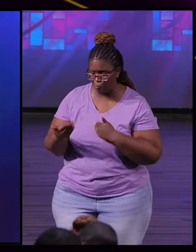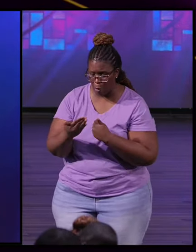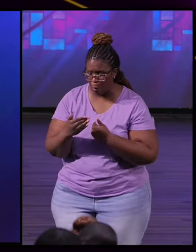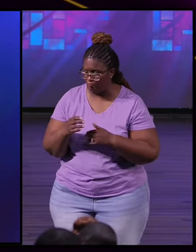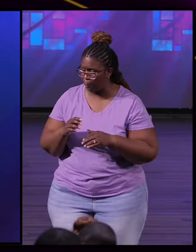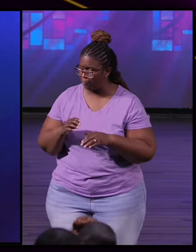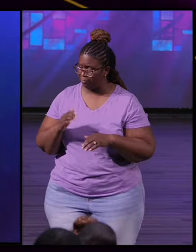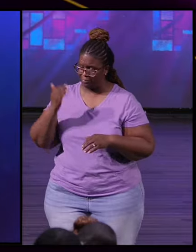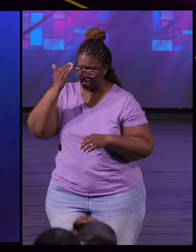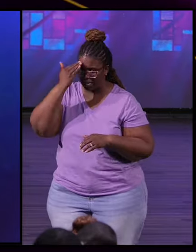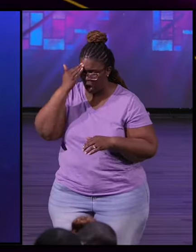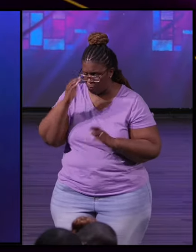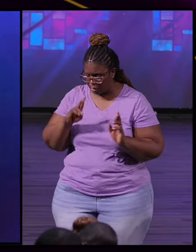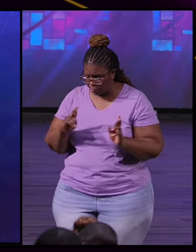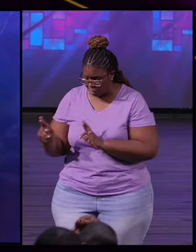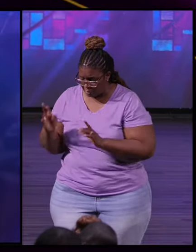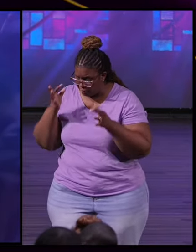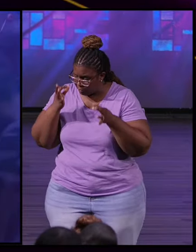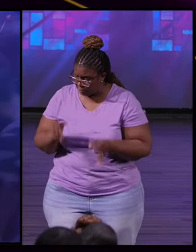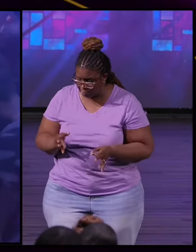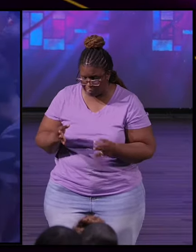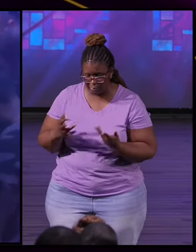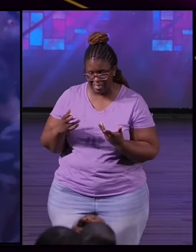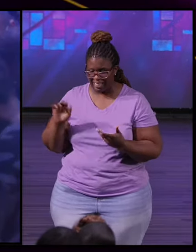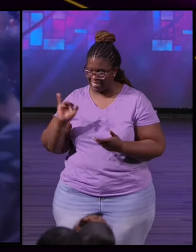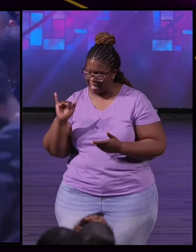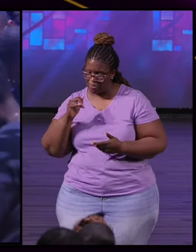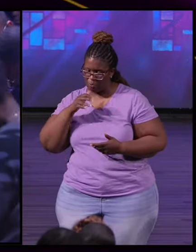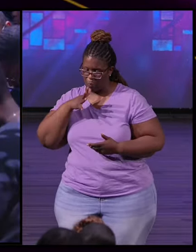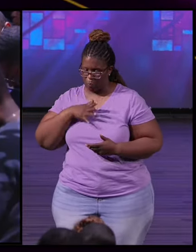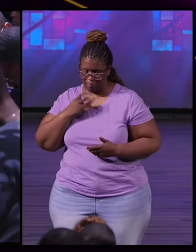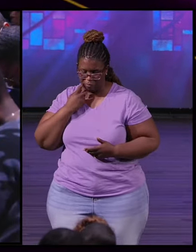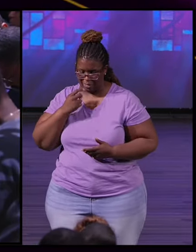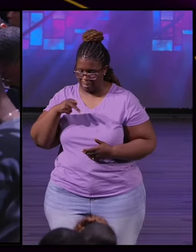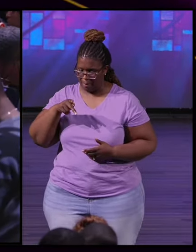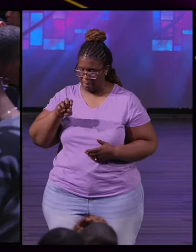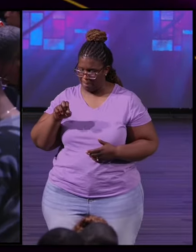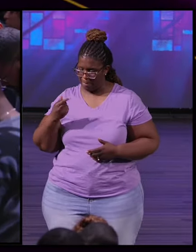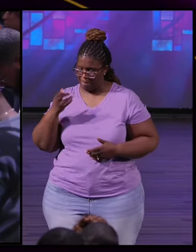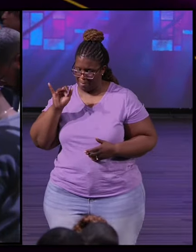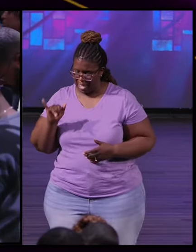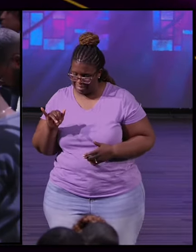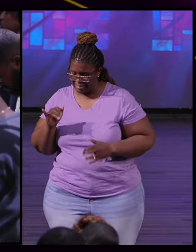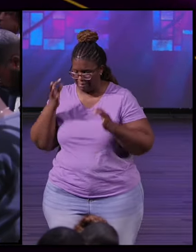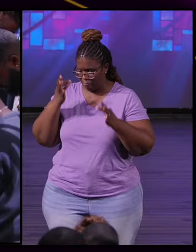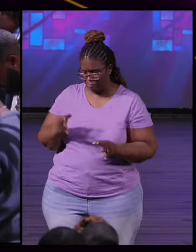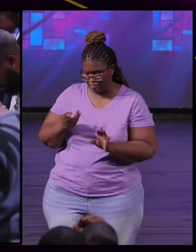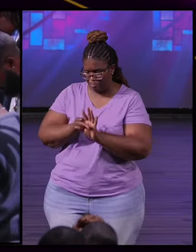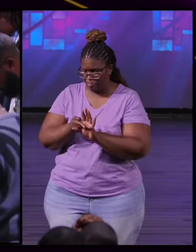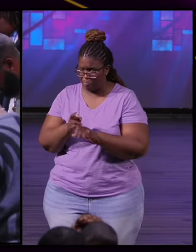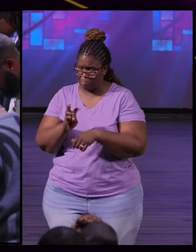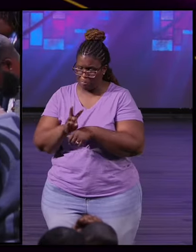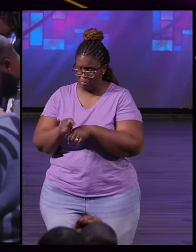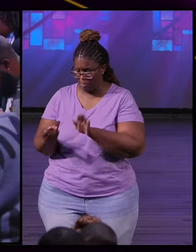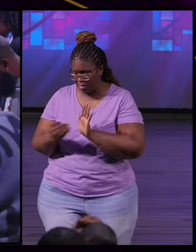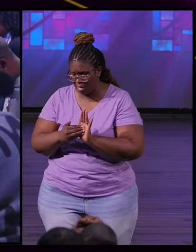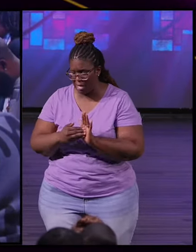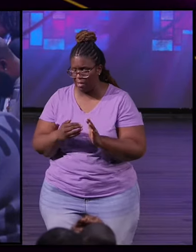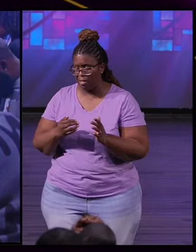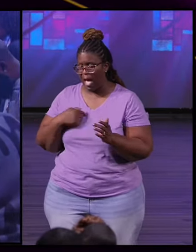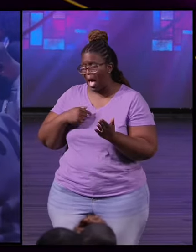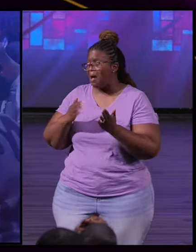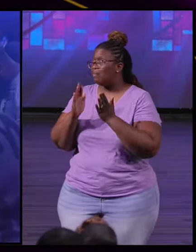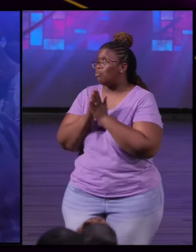they know they're ready to make that decision like Peggy did to come back home. I pray, God, that today they would be clear that they